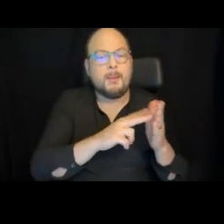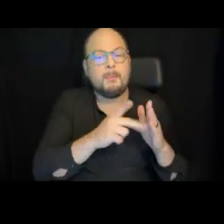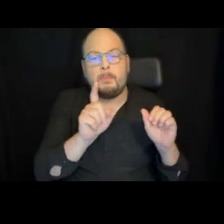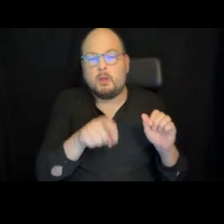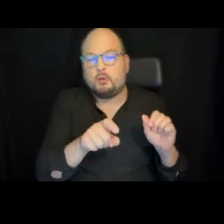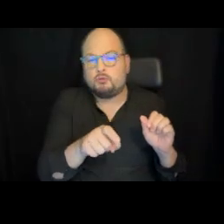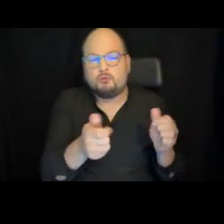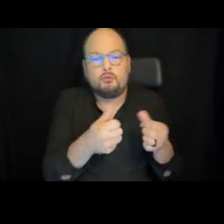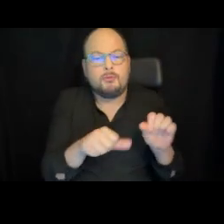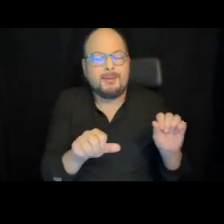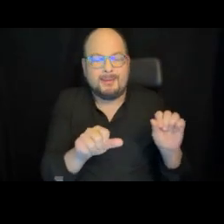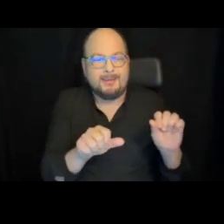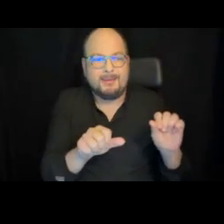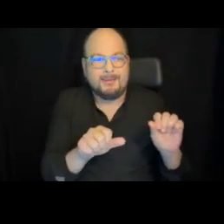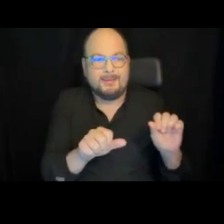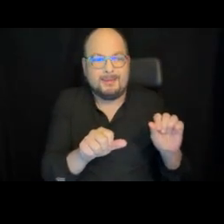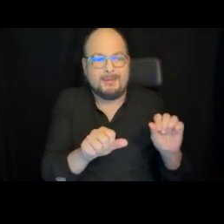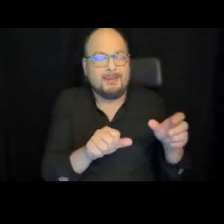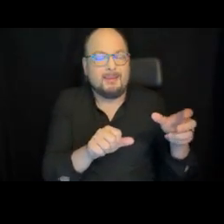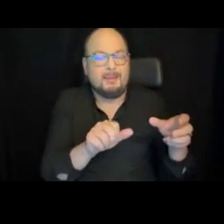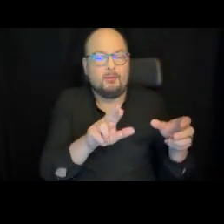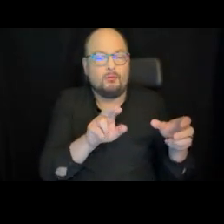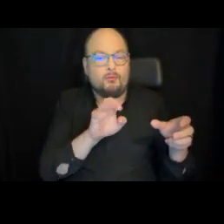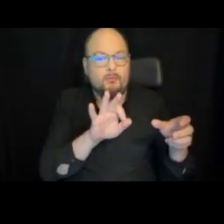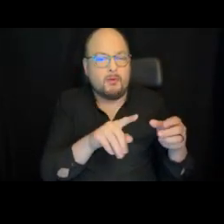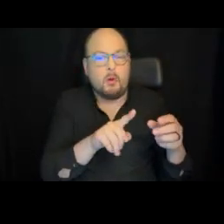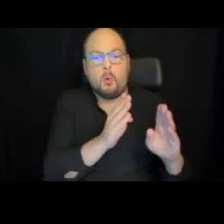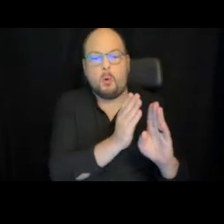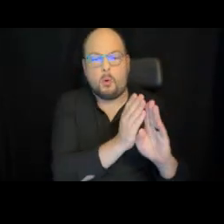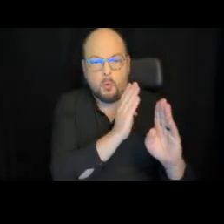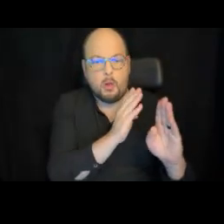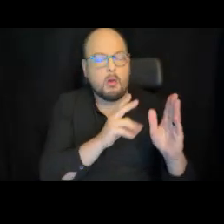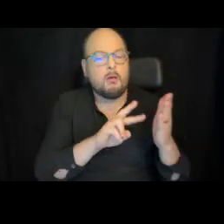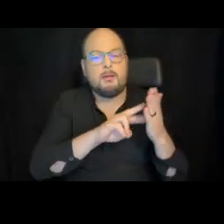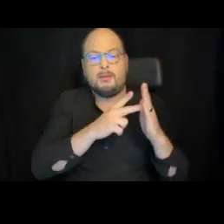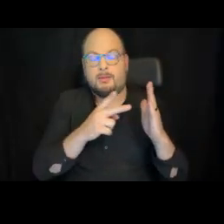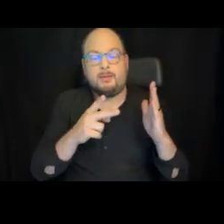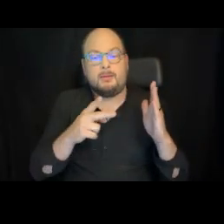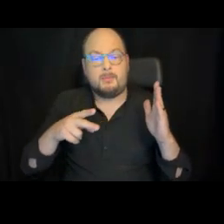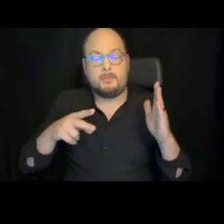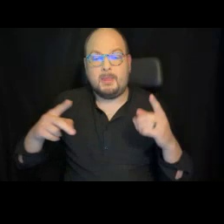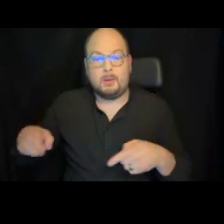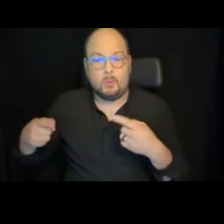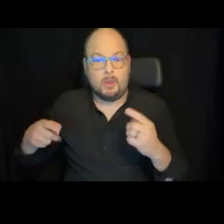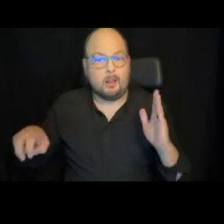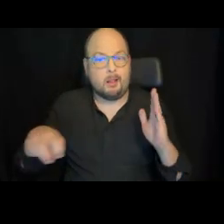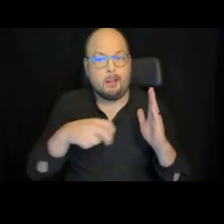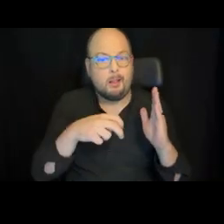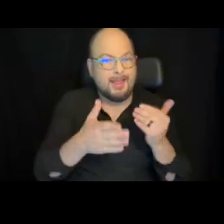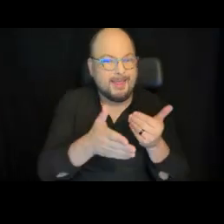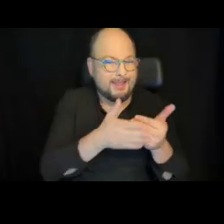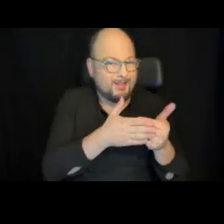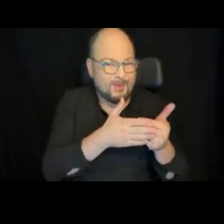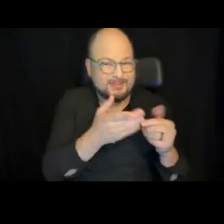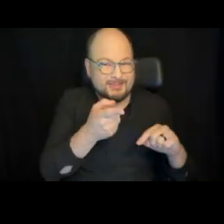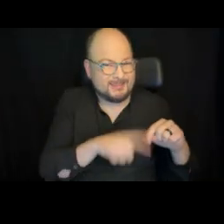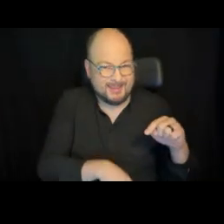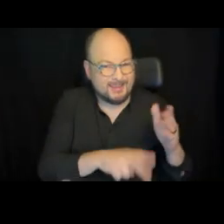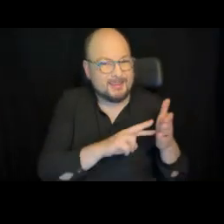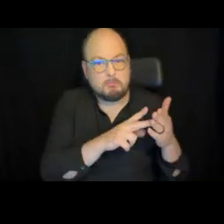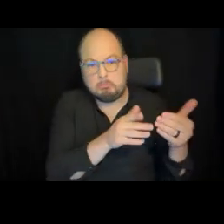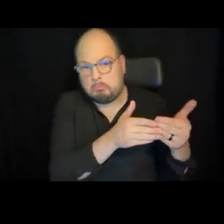or refrigerator that prevents a wheelchair from getting closer? Eric? The Fair